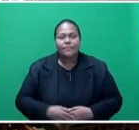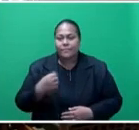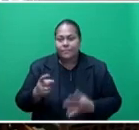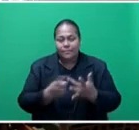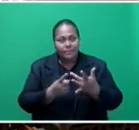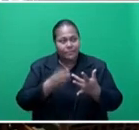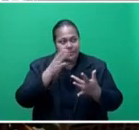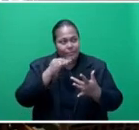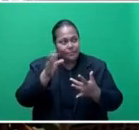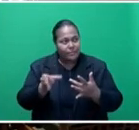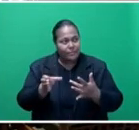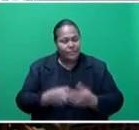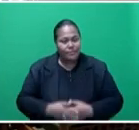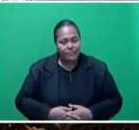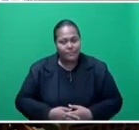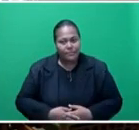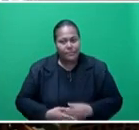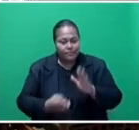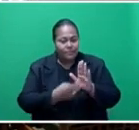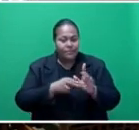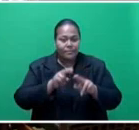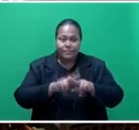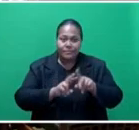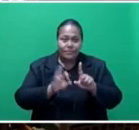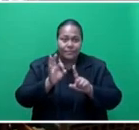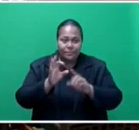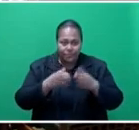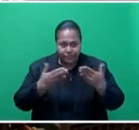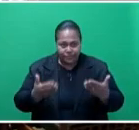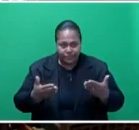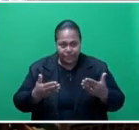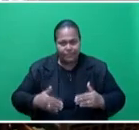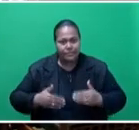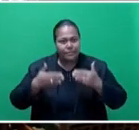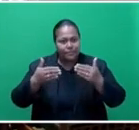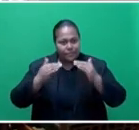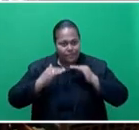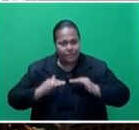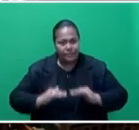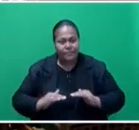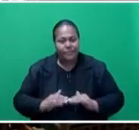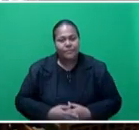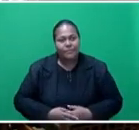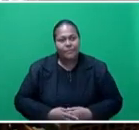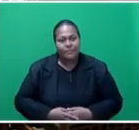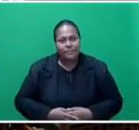from the National Federation Party, we will move on, and I now give the floor